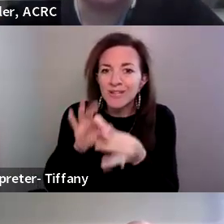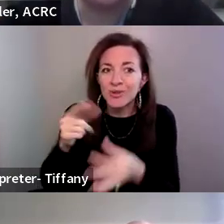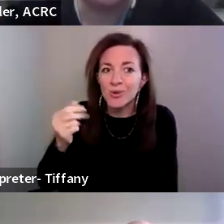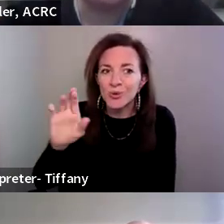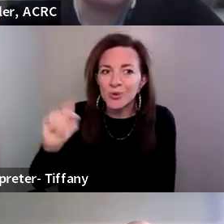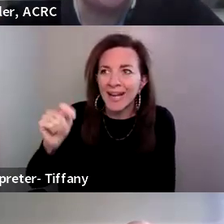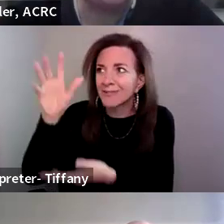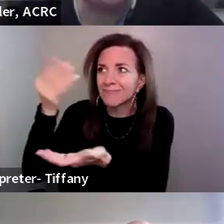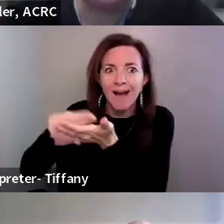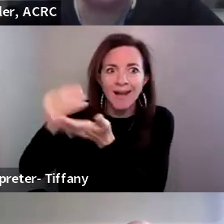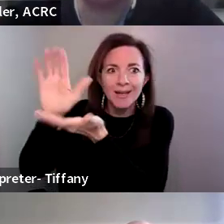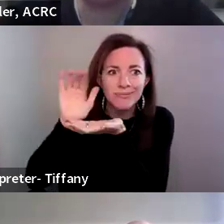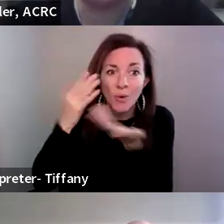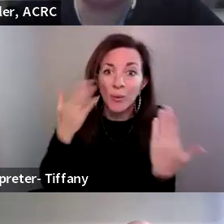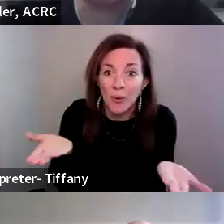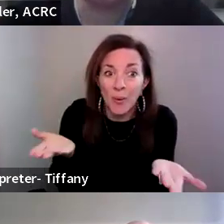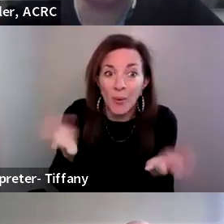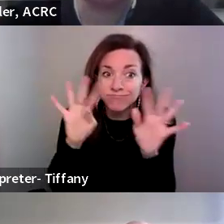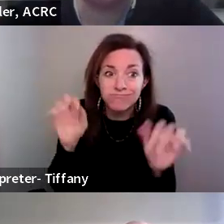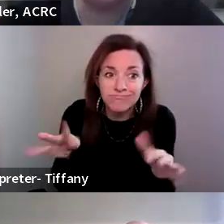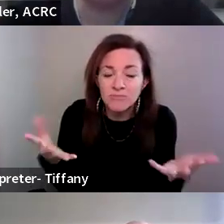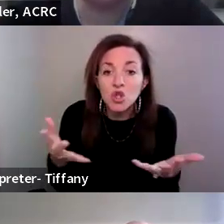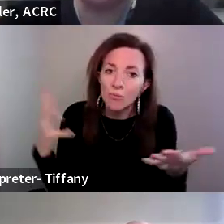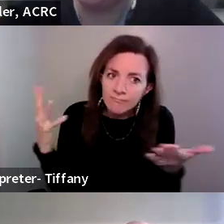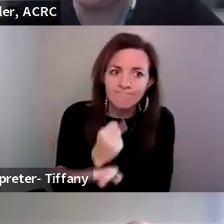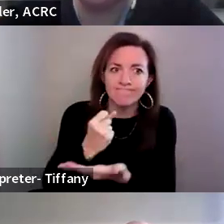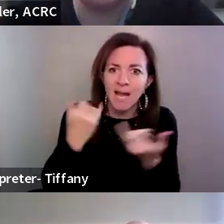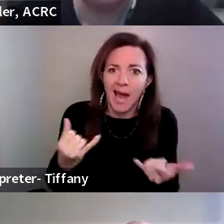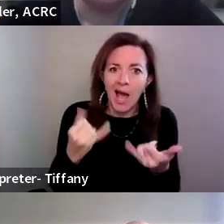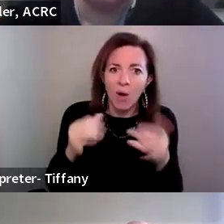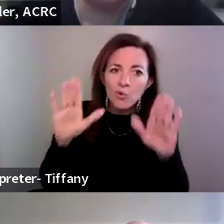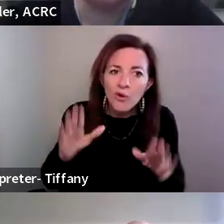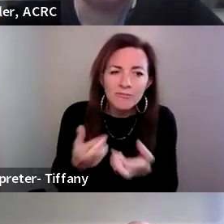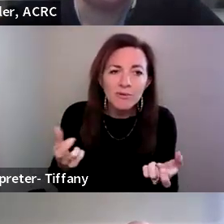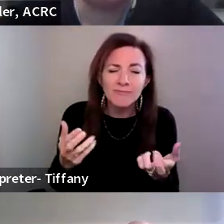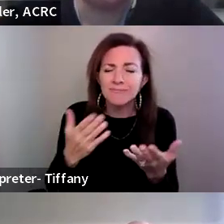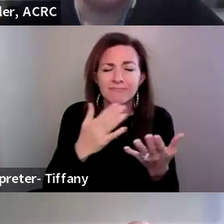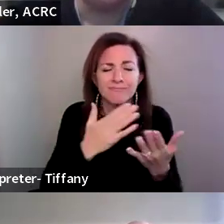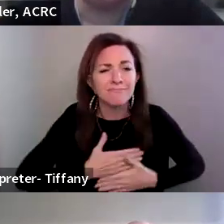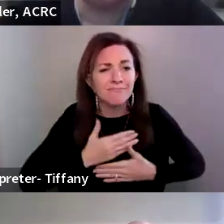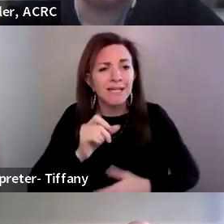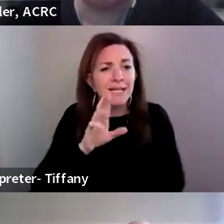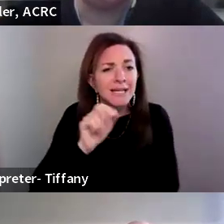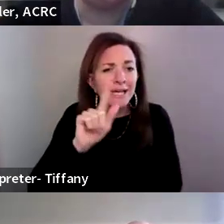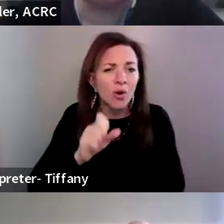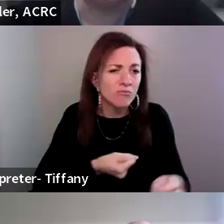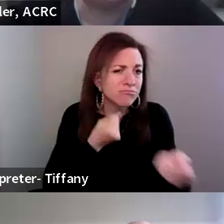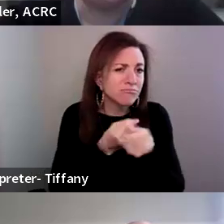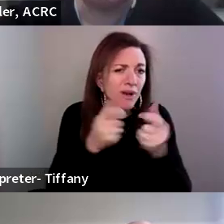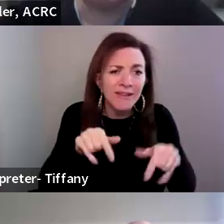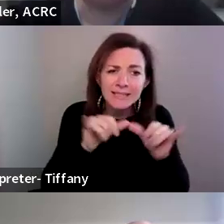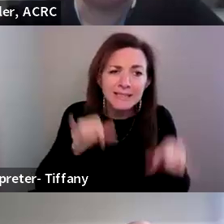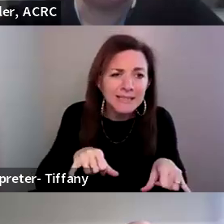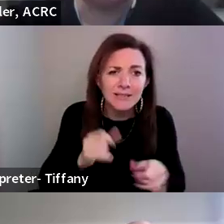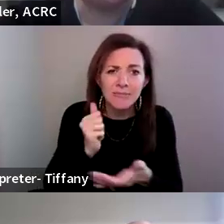So take it while you can, take advantage of these great resources. And Carol, I appreciate you always just being such a champion for our system and helping to